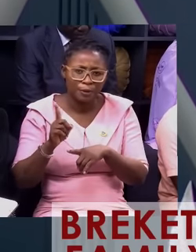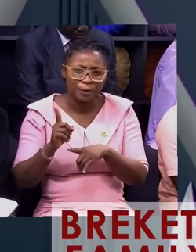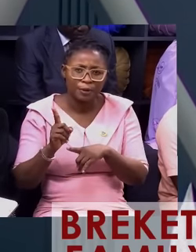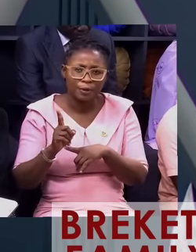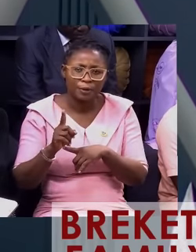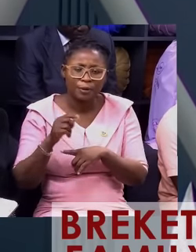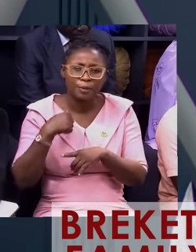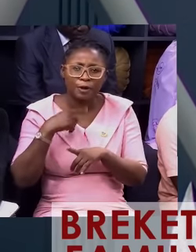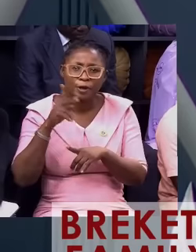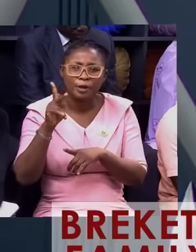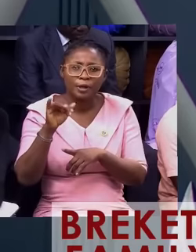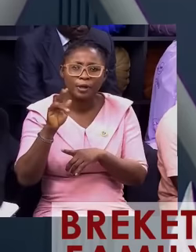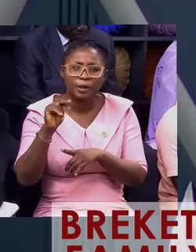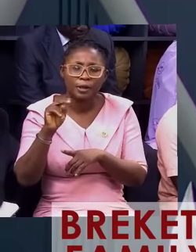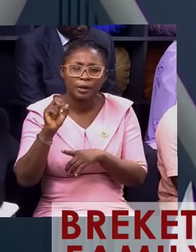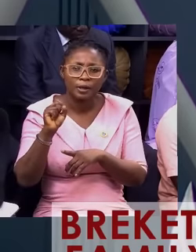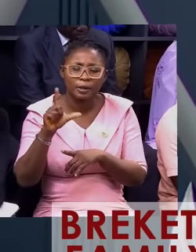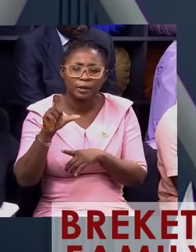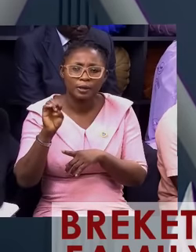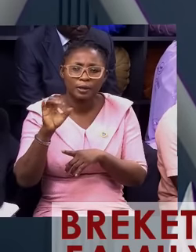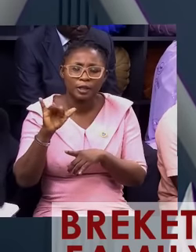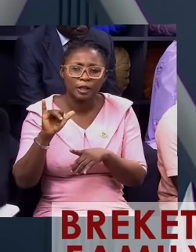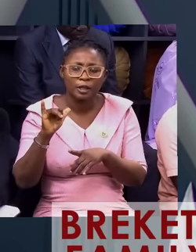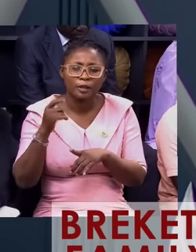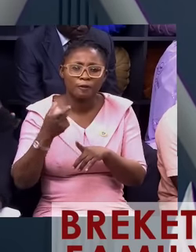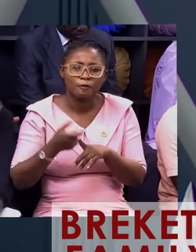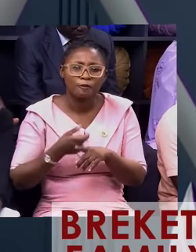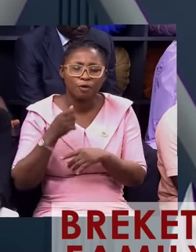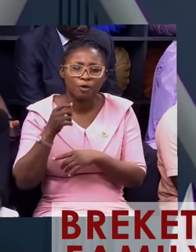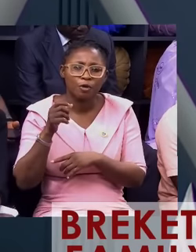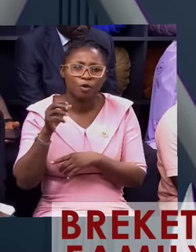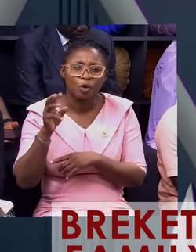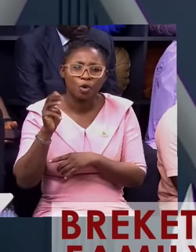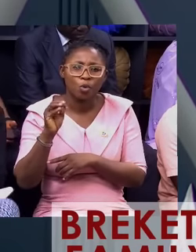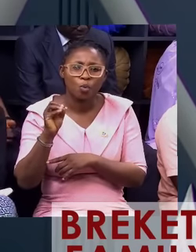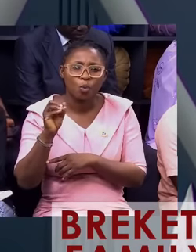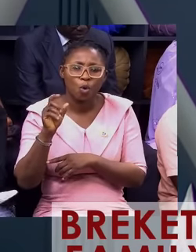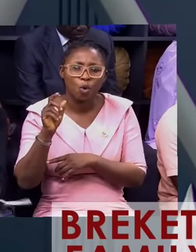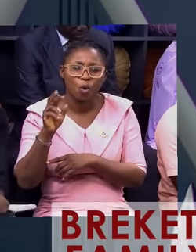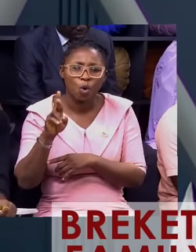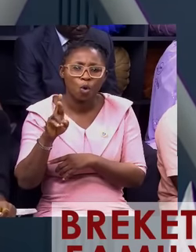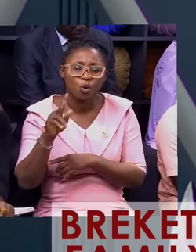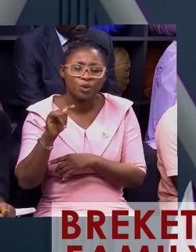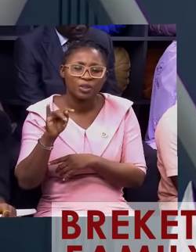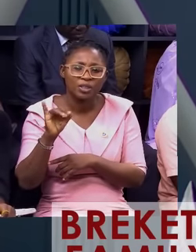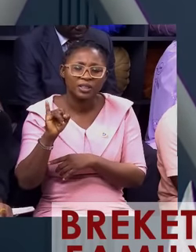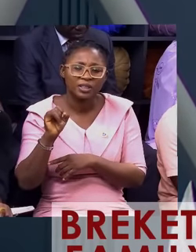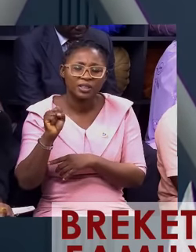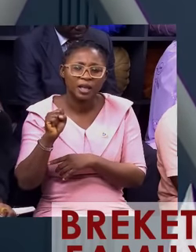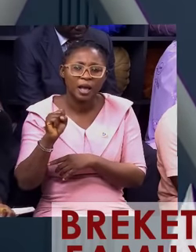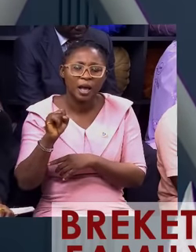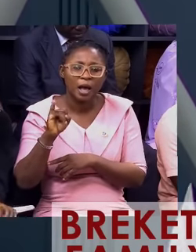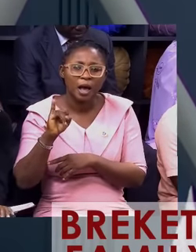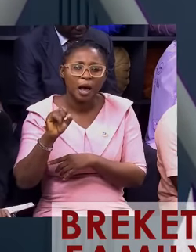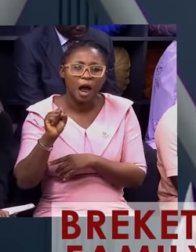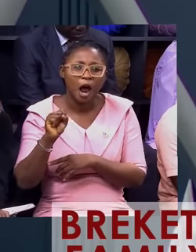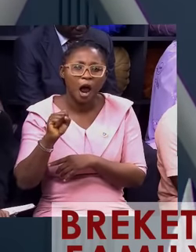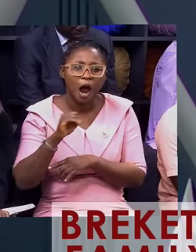name k from Island Malta malse Island Malta